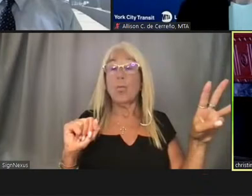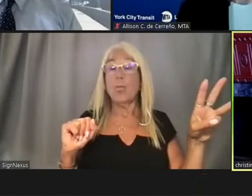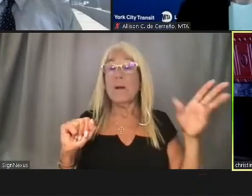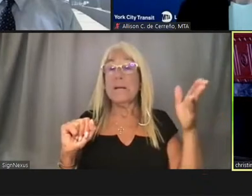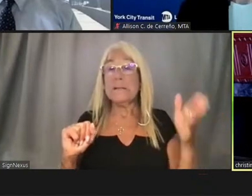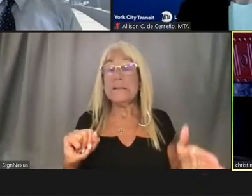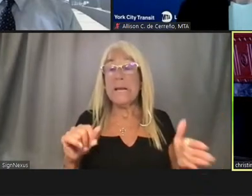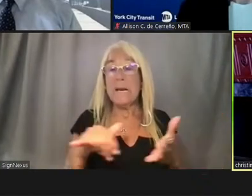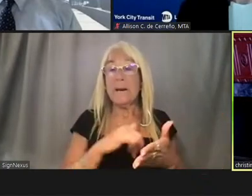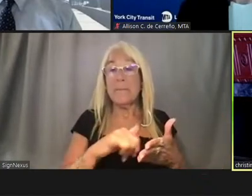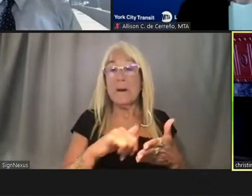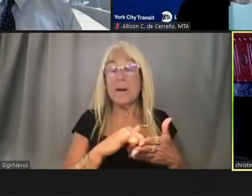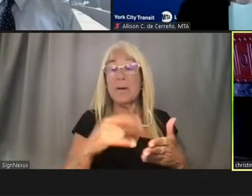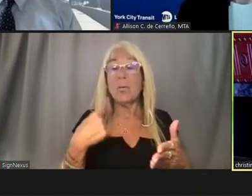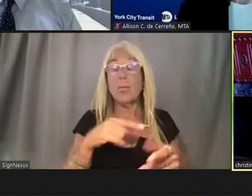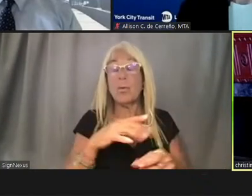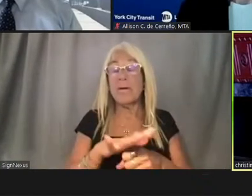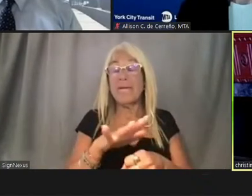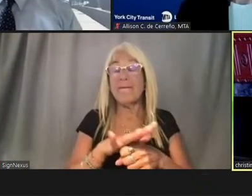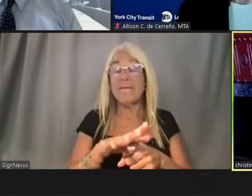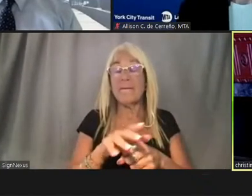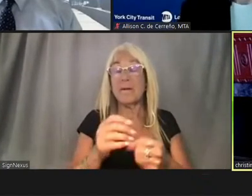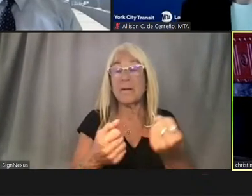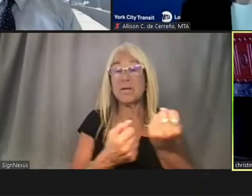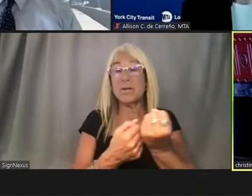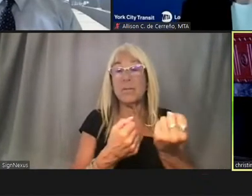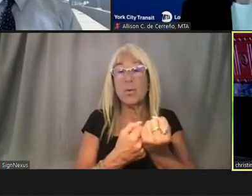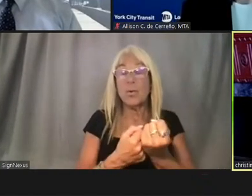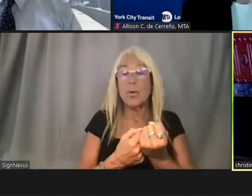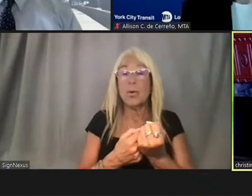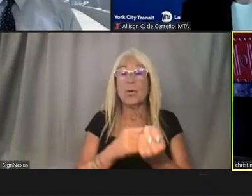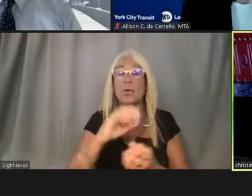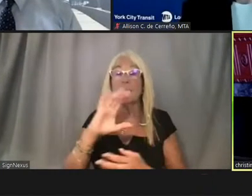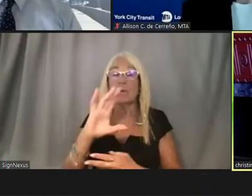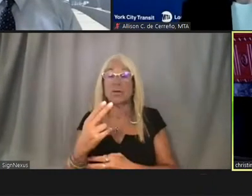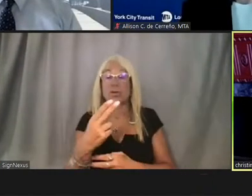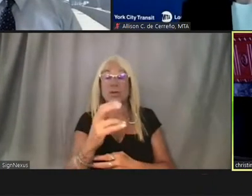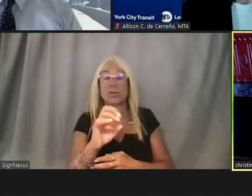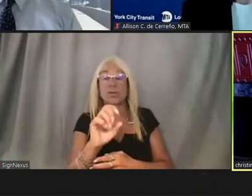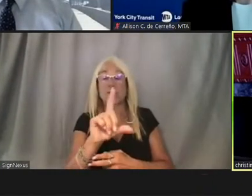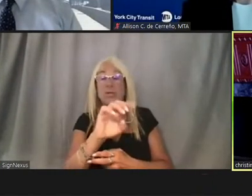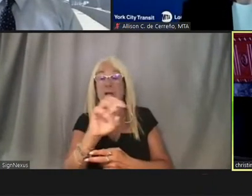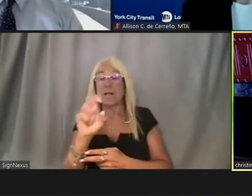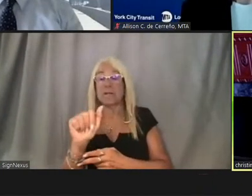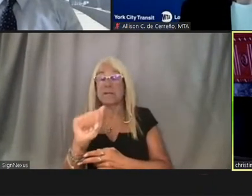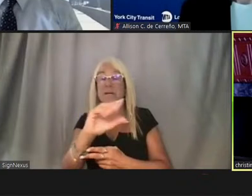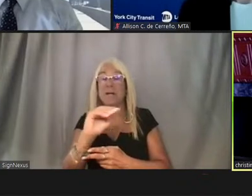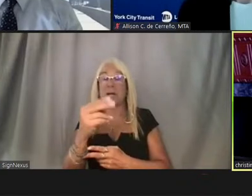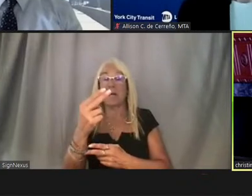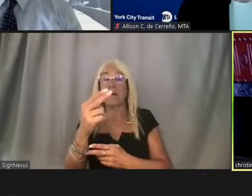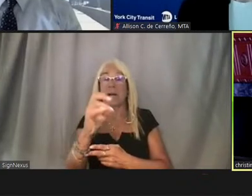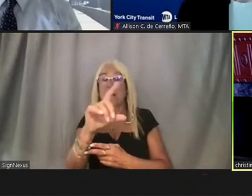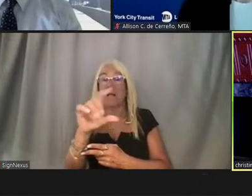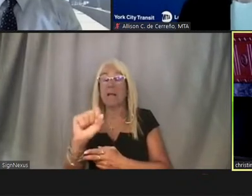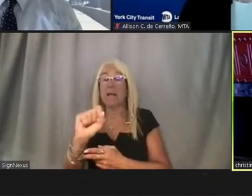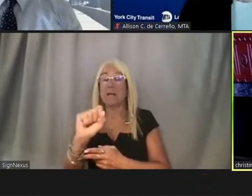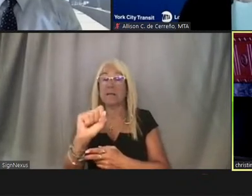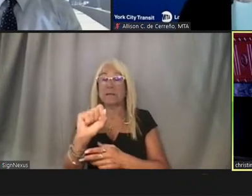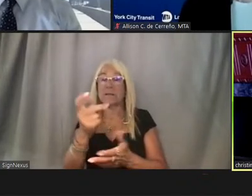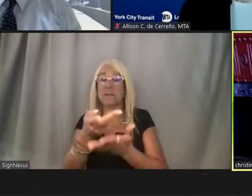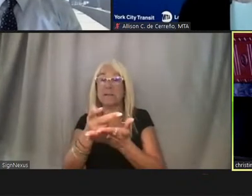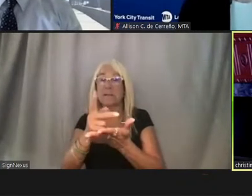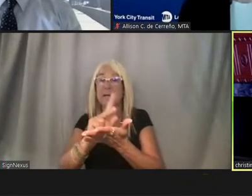pricing our neighborhood of Chelsea and Hell's Kitchen experienced the third worst air quality in the city